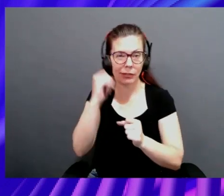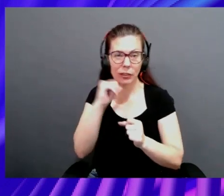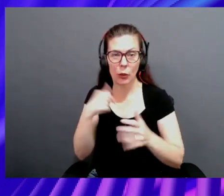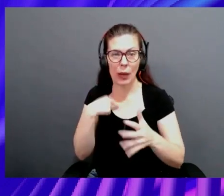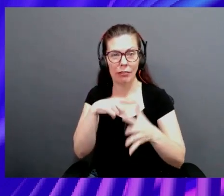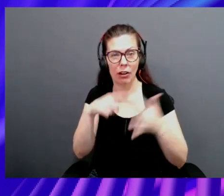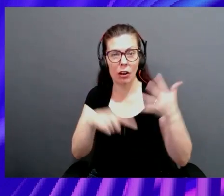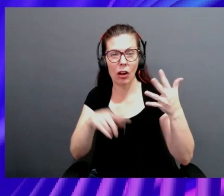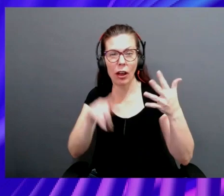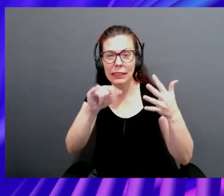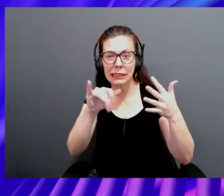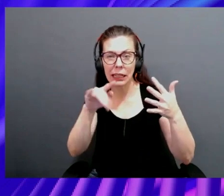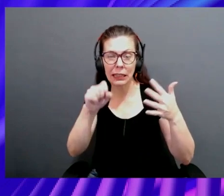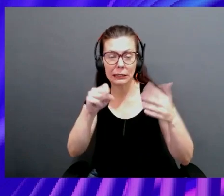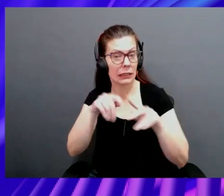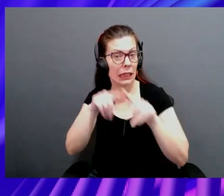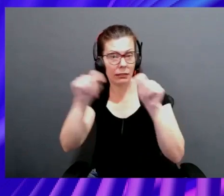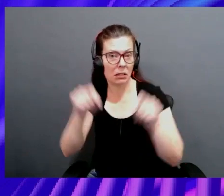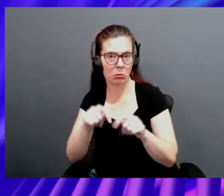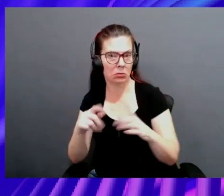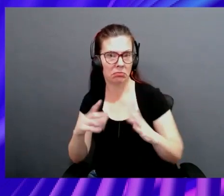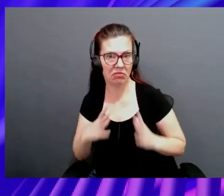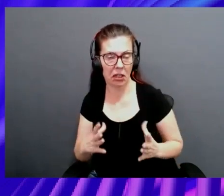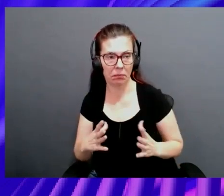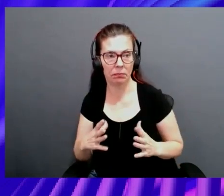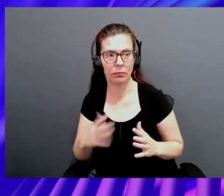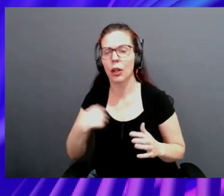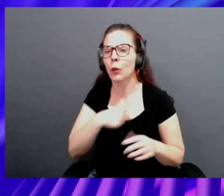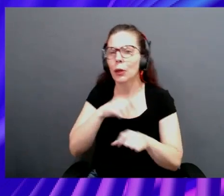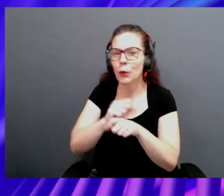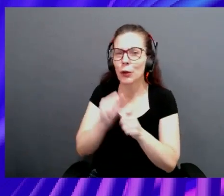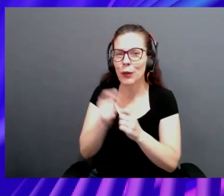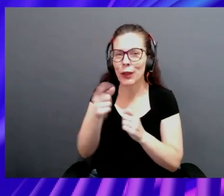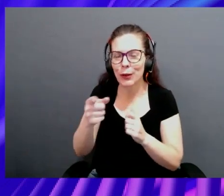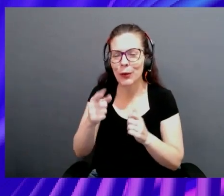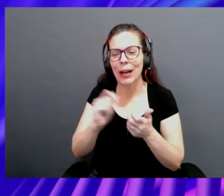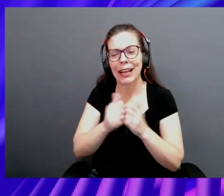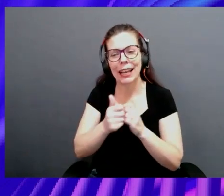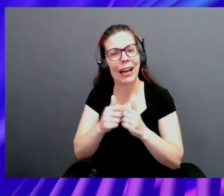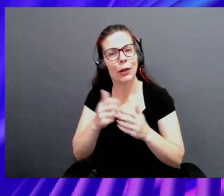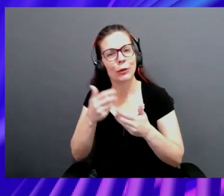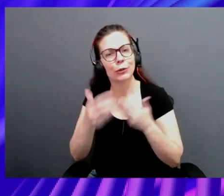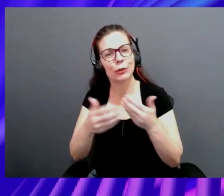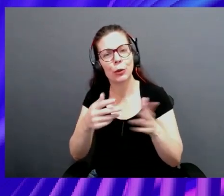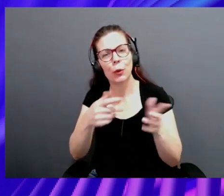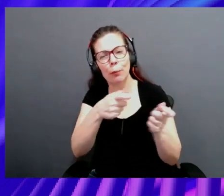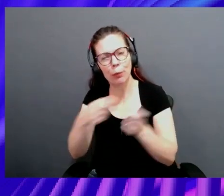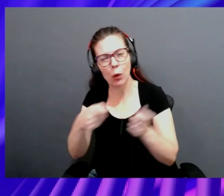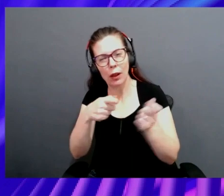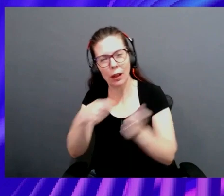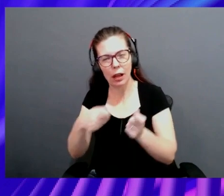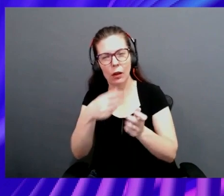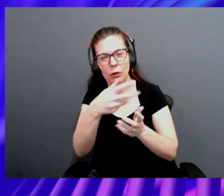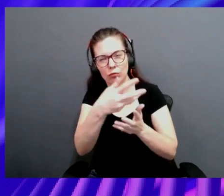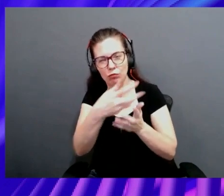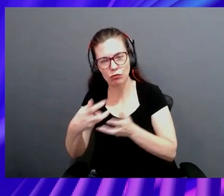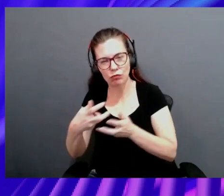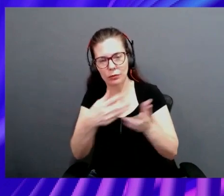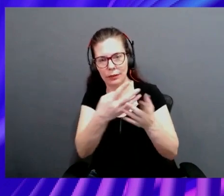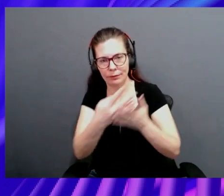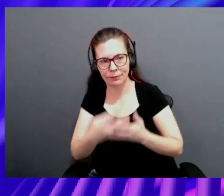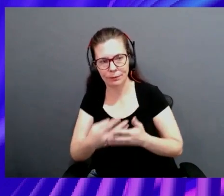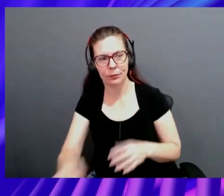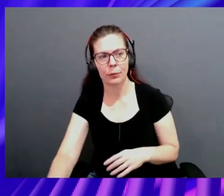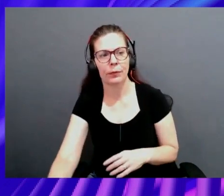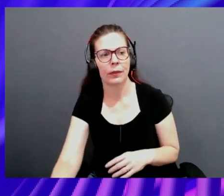that's perfectly fine. We will work with you on how to kind of pull them out. a lot of